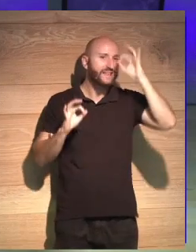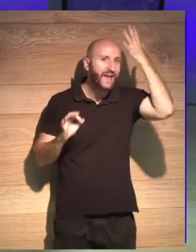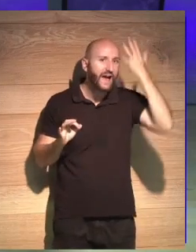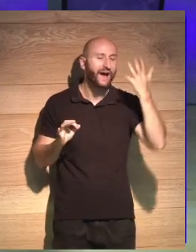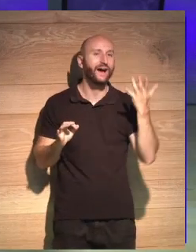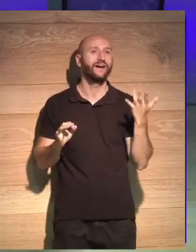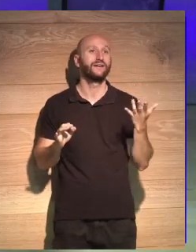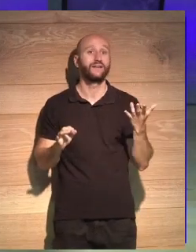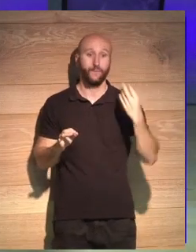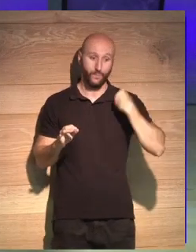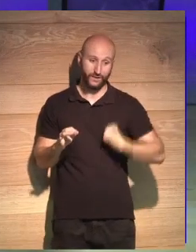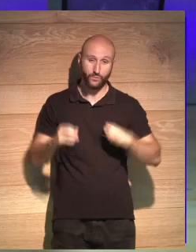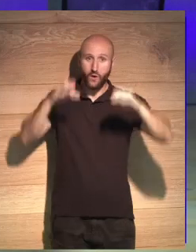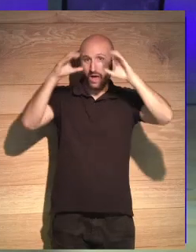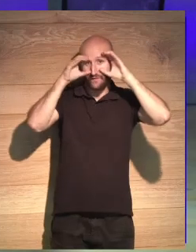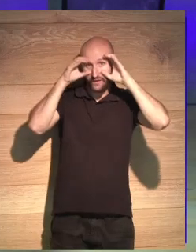thoughts